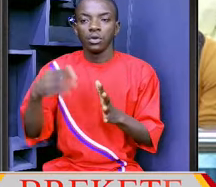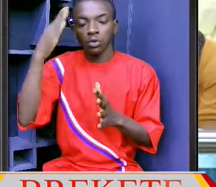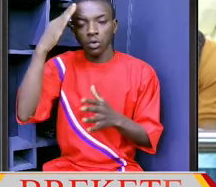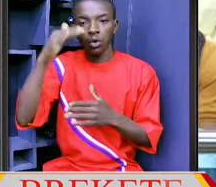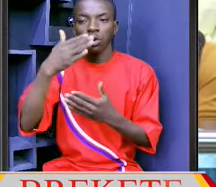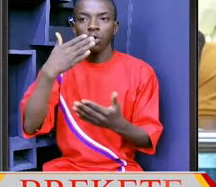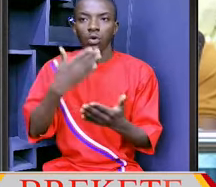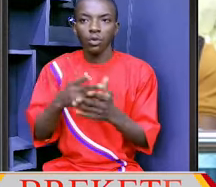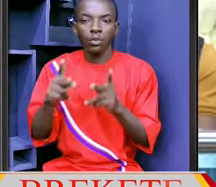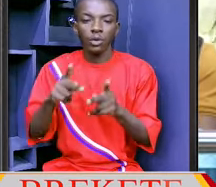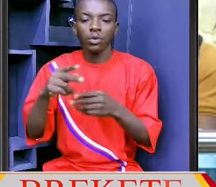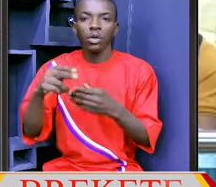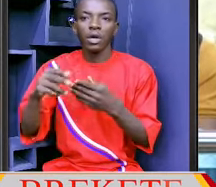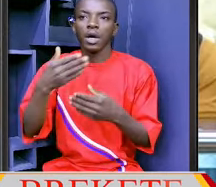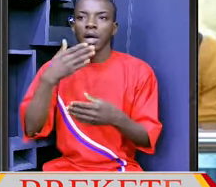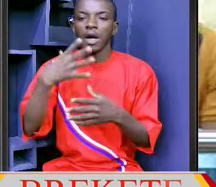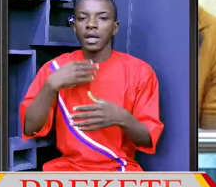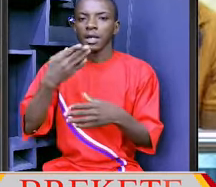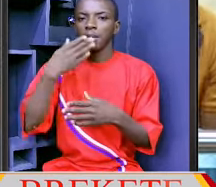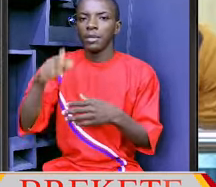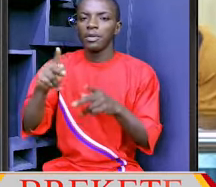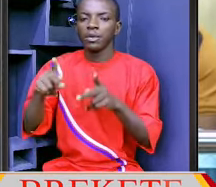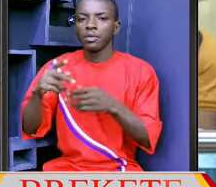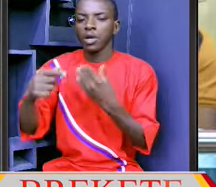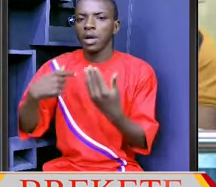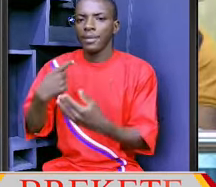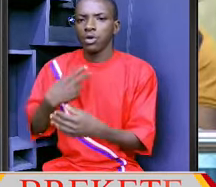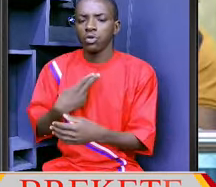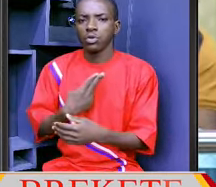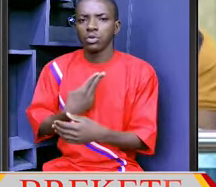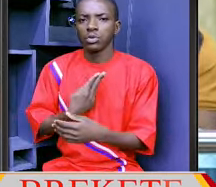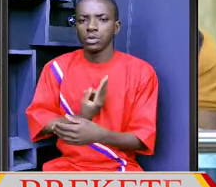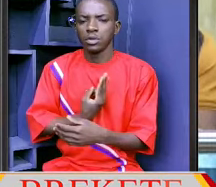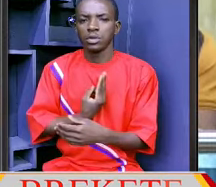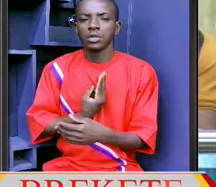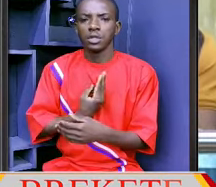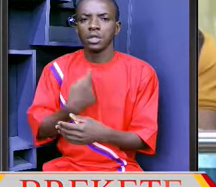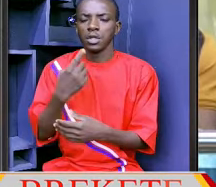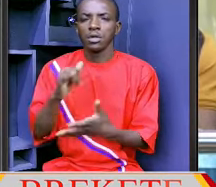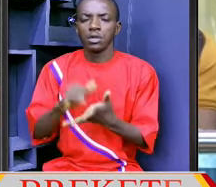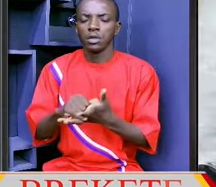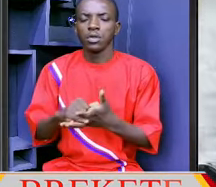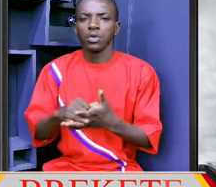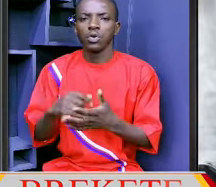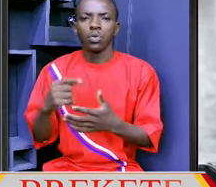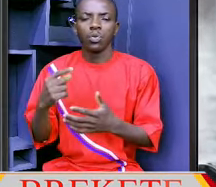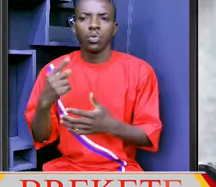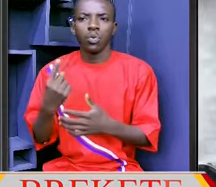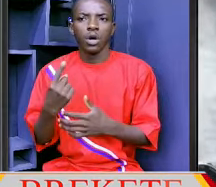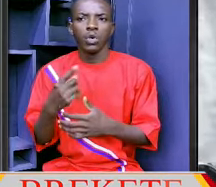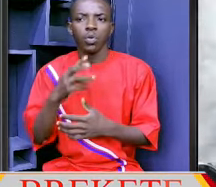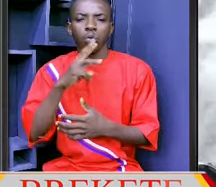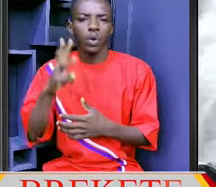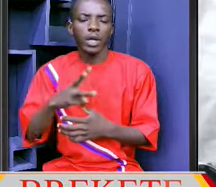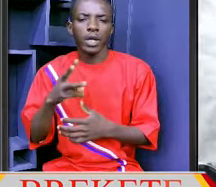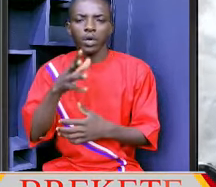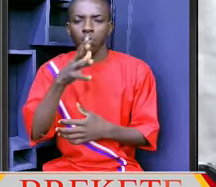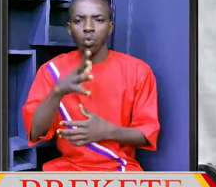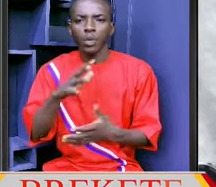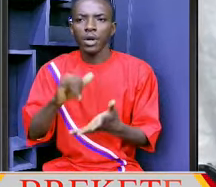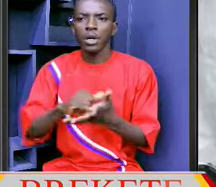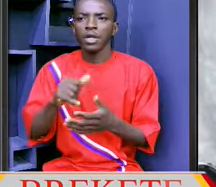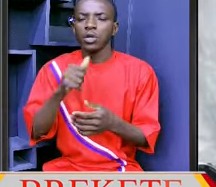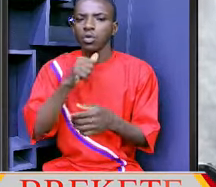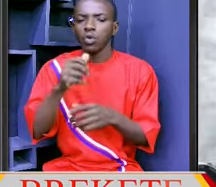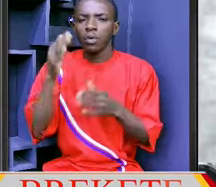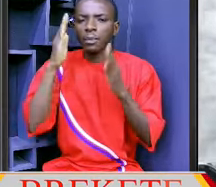good people amongst us and the bad people amongst us. Now, if I tell you, say, one wicked woman, we know